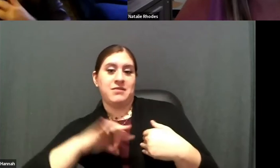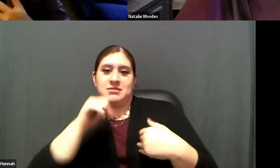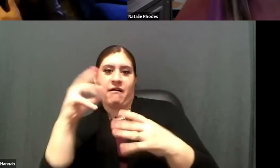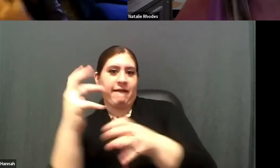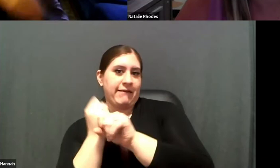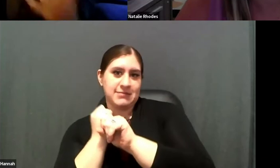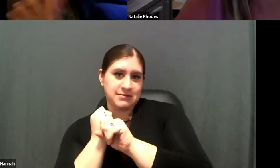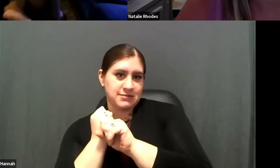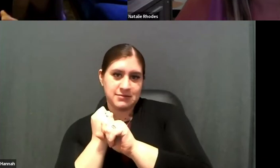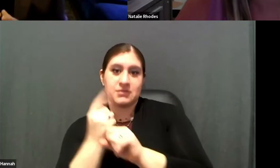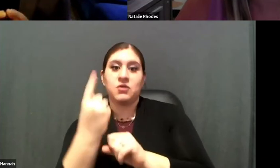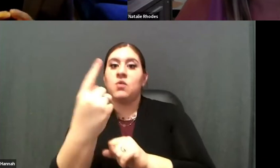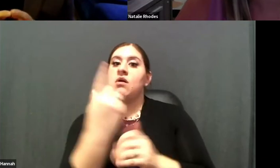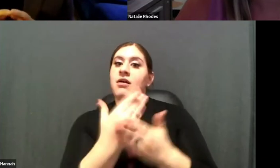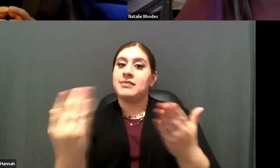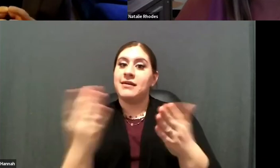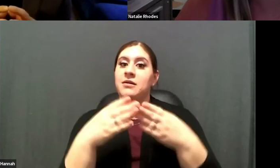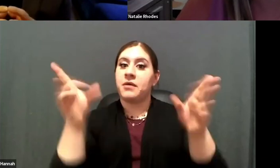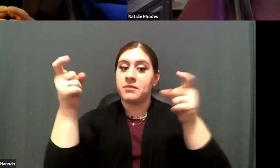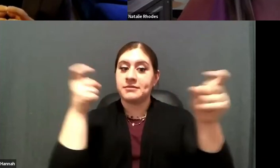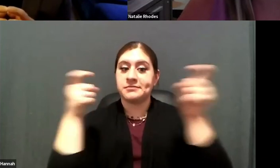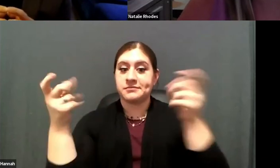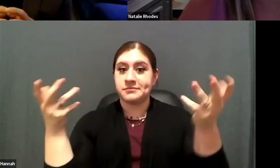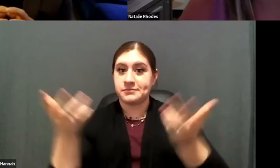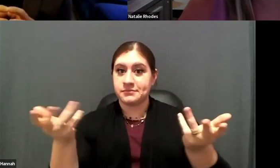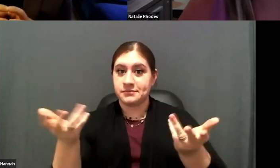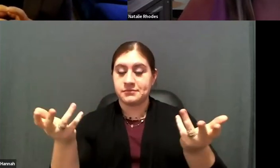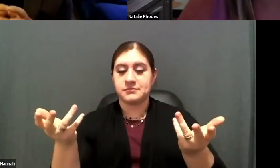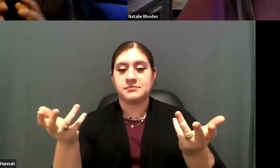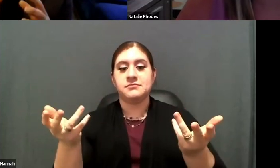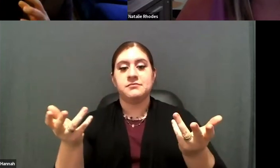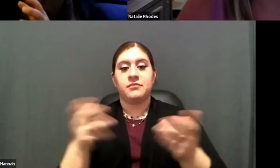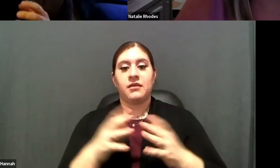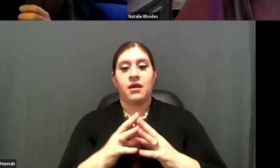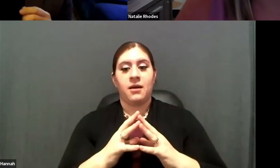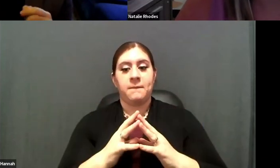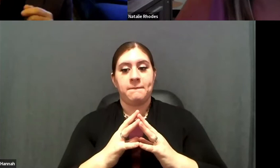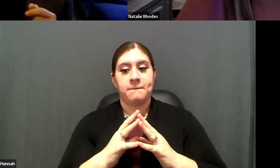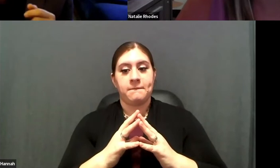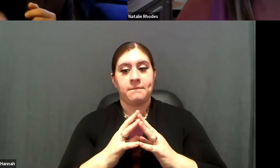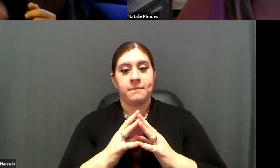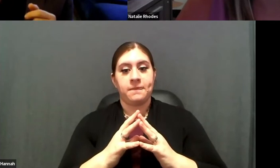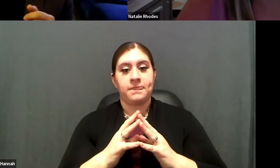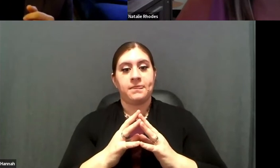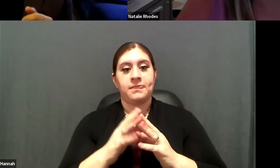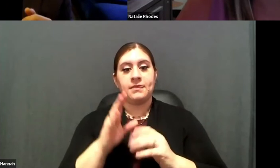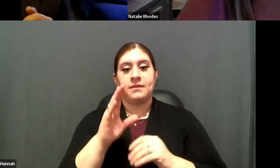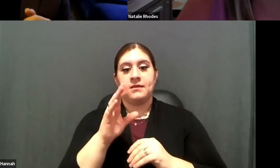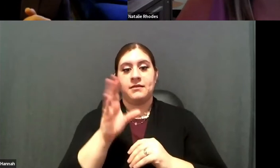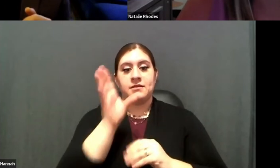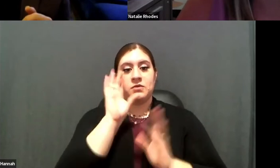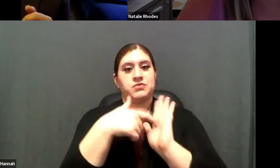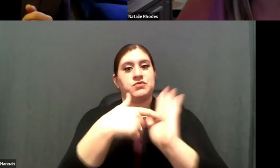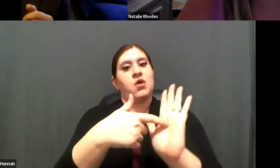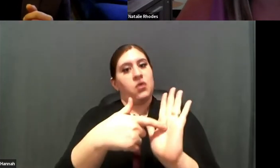that. And one of the big things in public administration is that ability to show